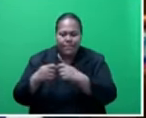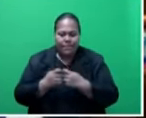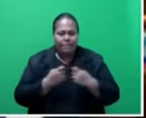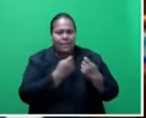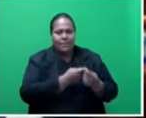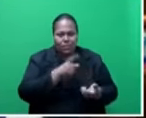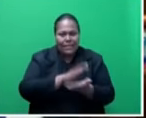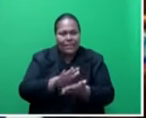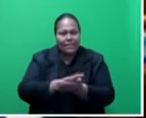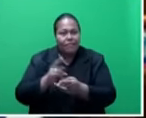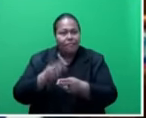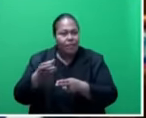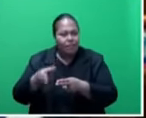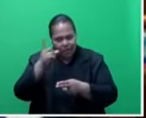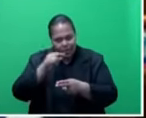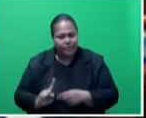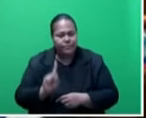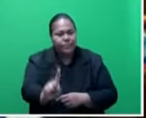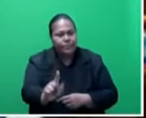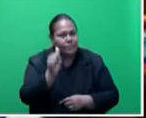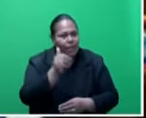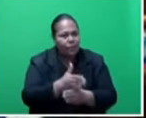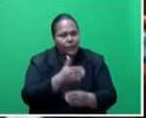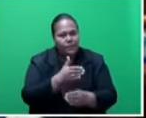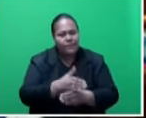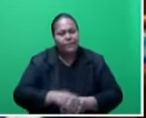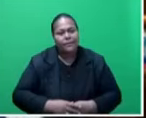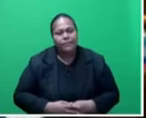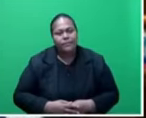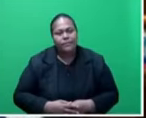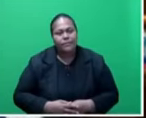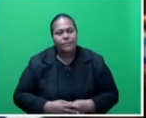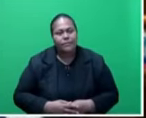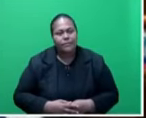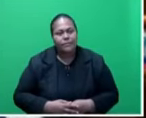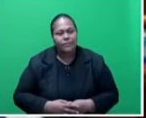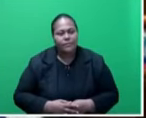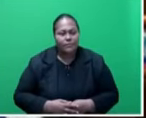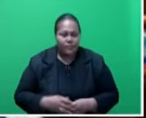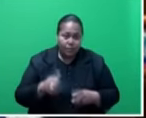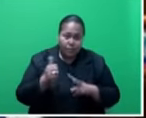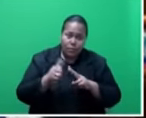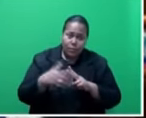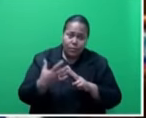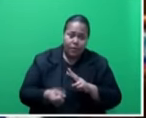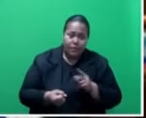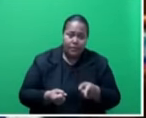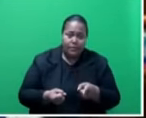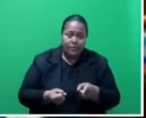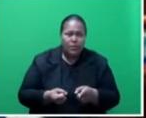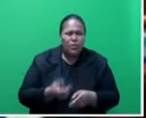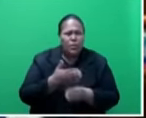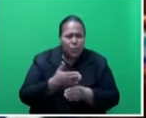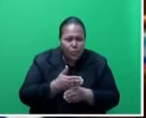that farmers can quickly get back and start working. But again, Mr. Speaker said we were hampered with the work was